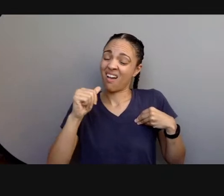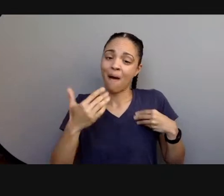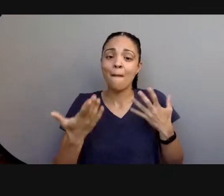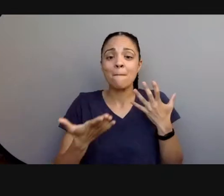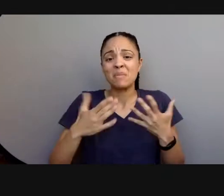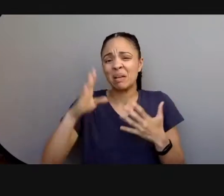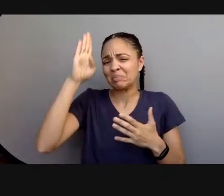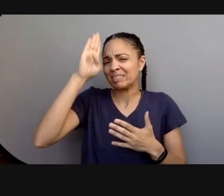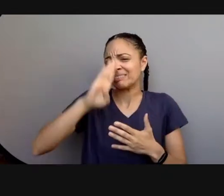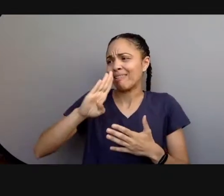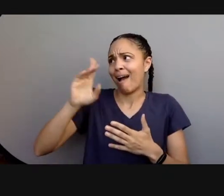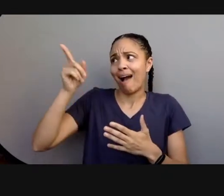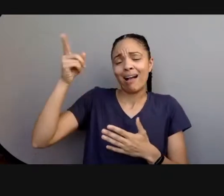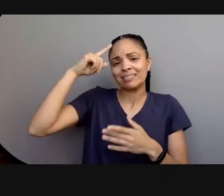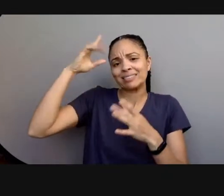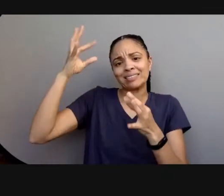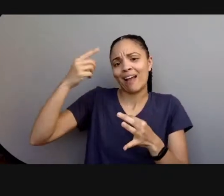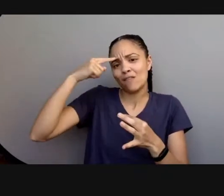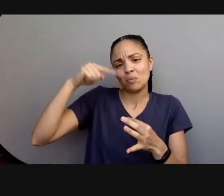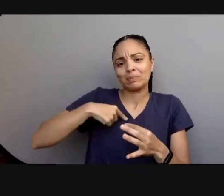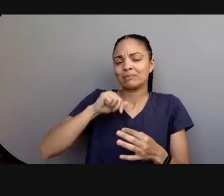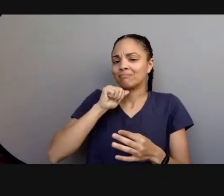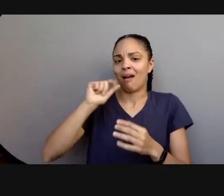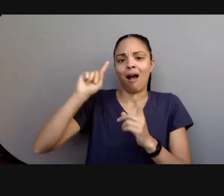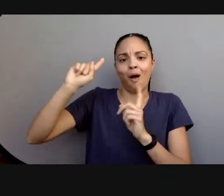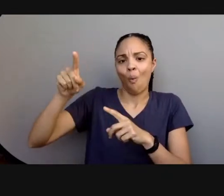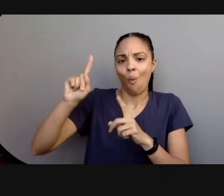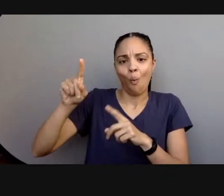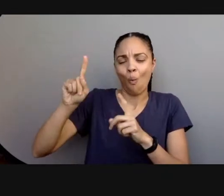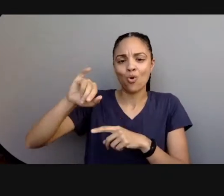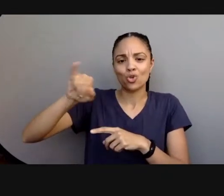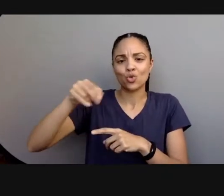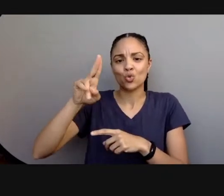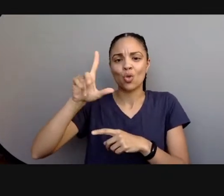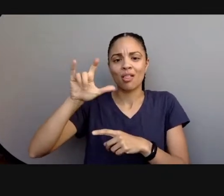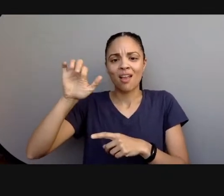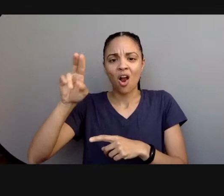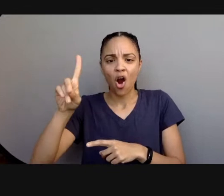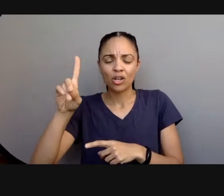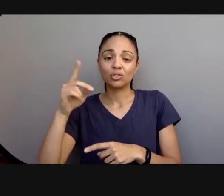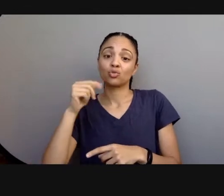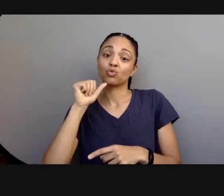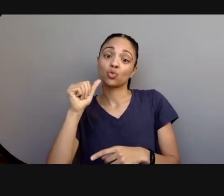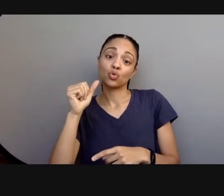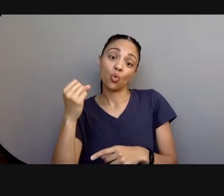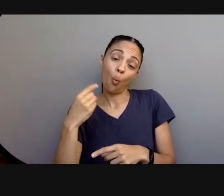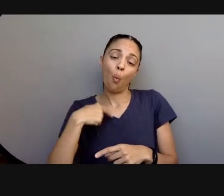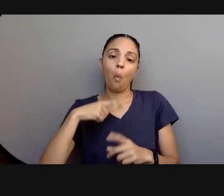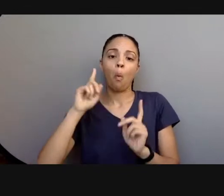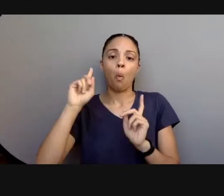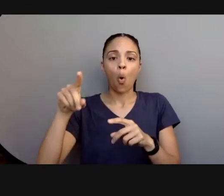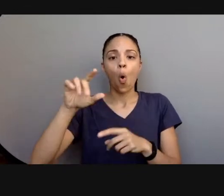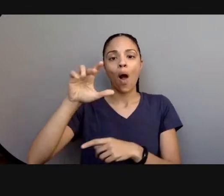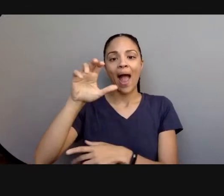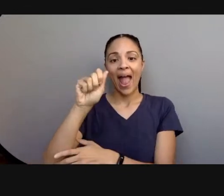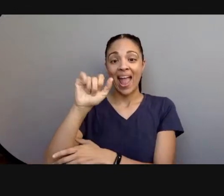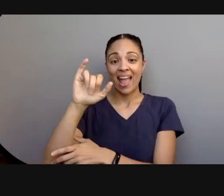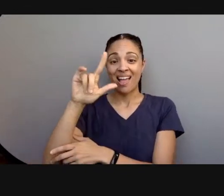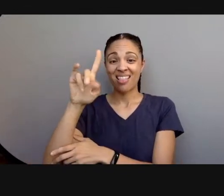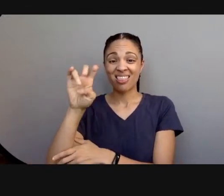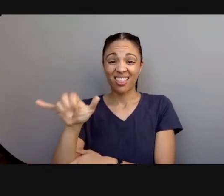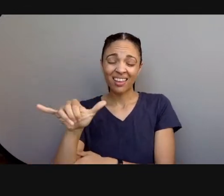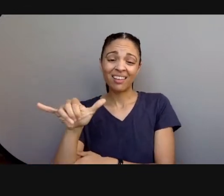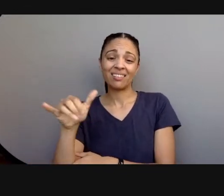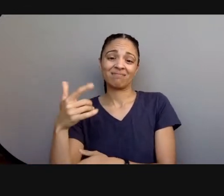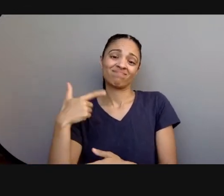And I remember I wanted to go to Ailey one more time for the summer because I was about to hang up my dancing shoes. I was about to go to Tennessee State